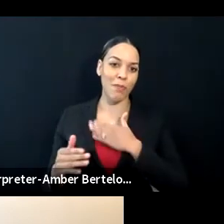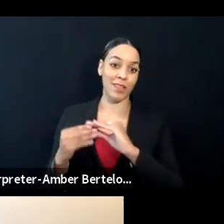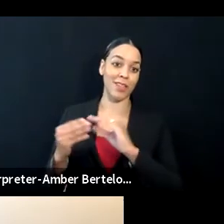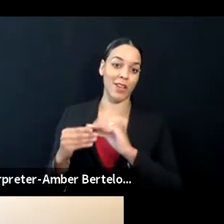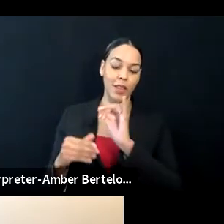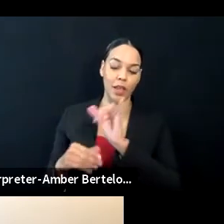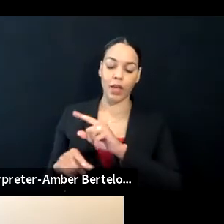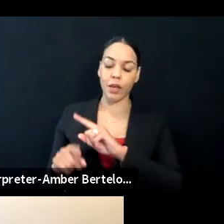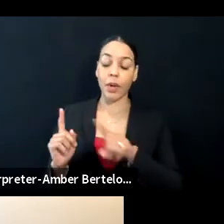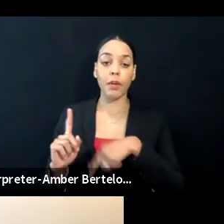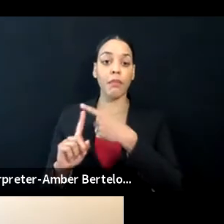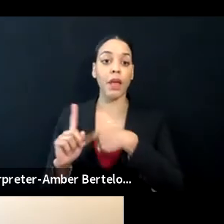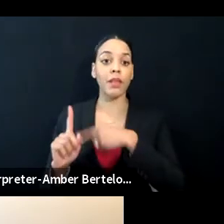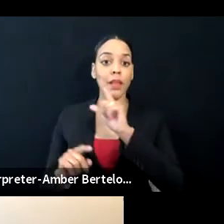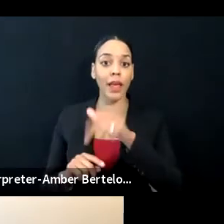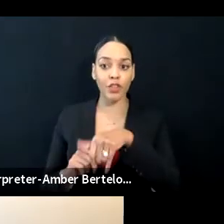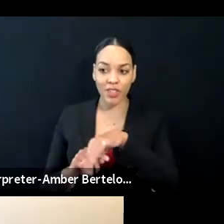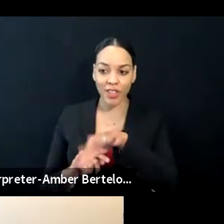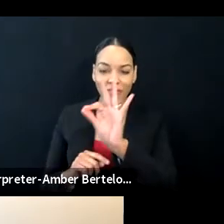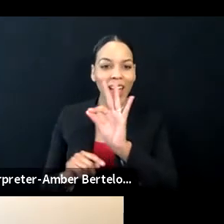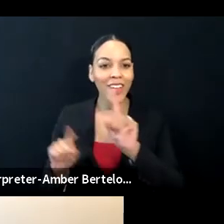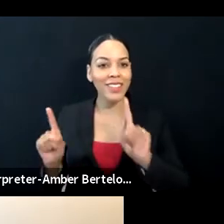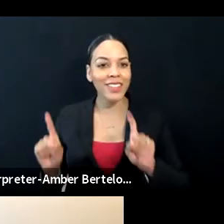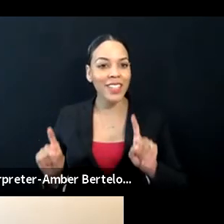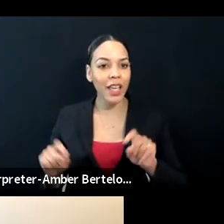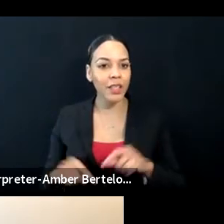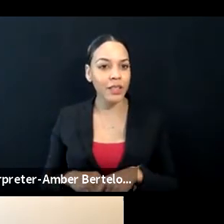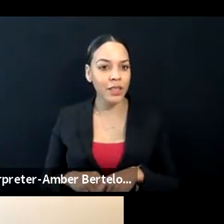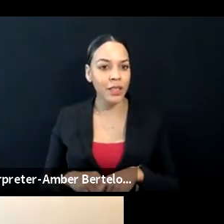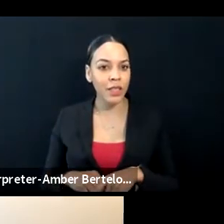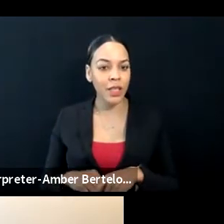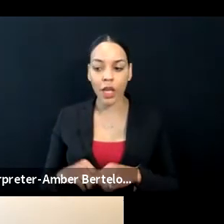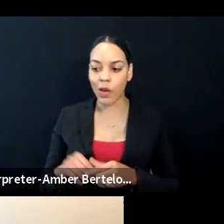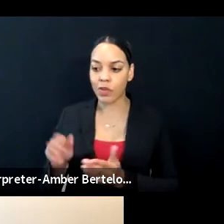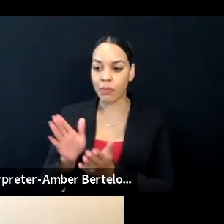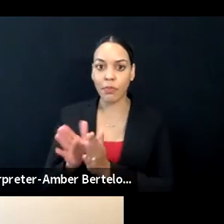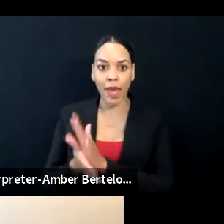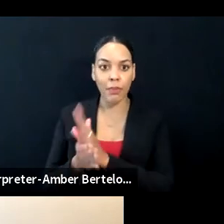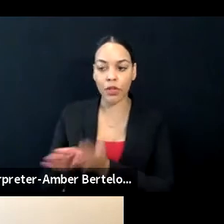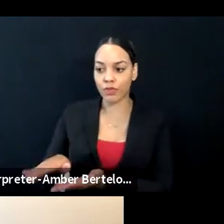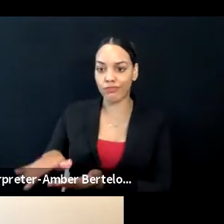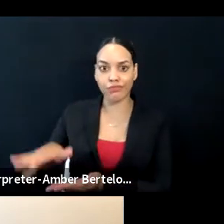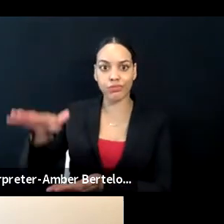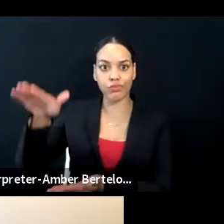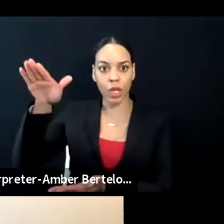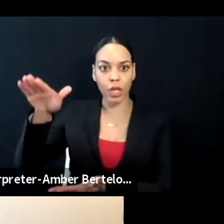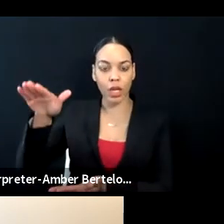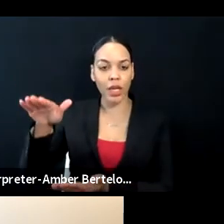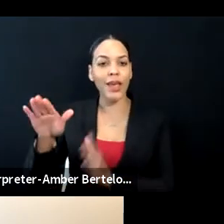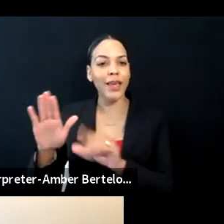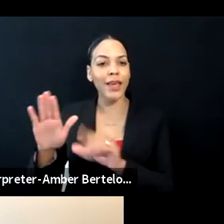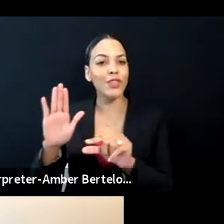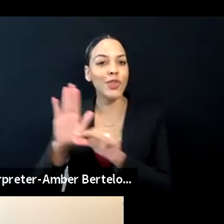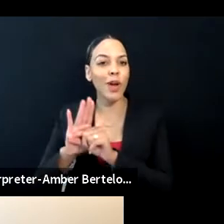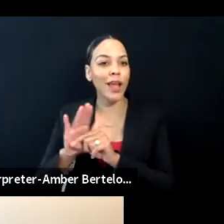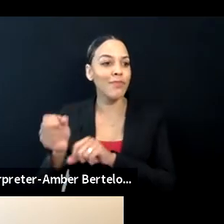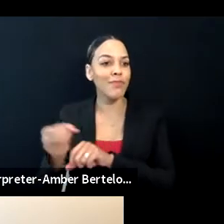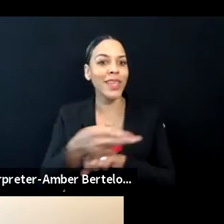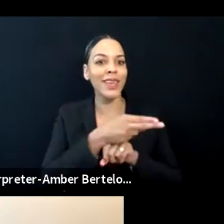And a month later, she found the test in a pile and it was the highest grade in the class.